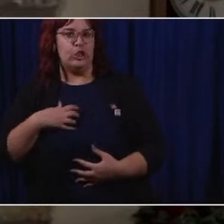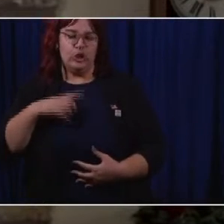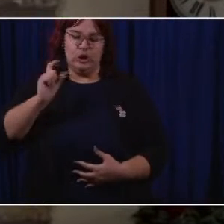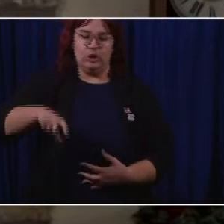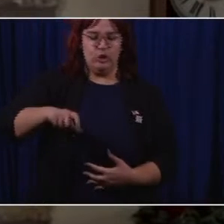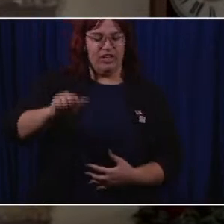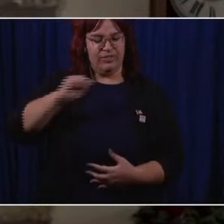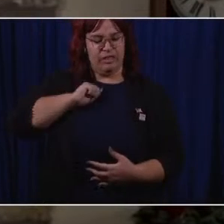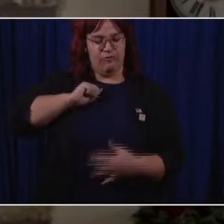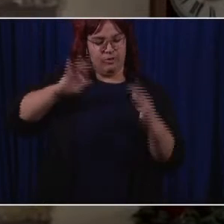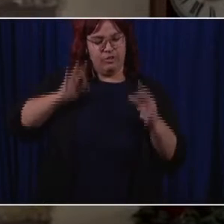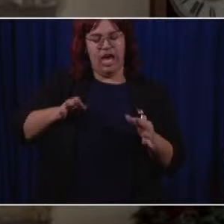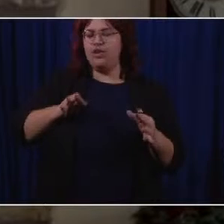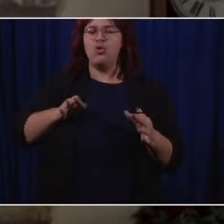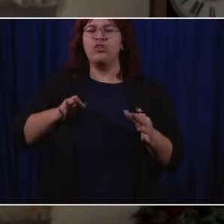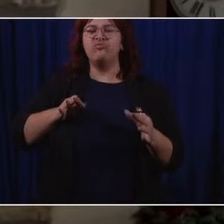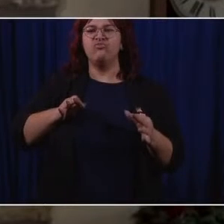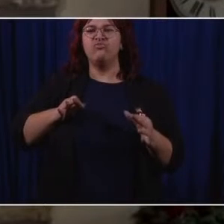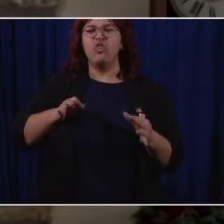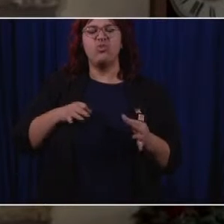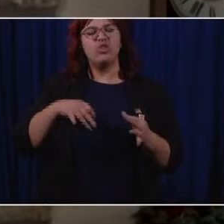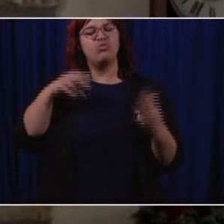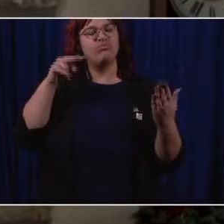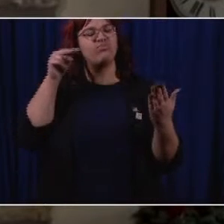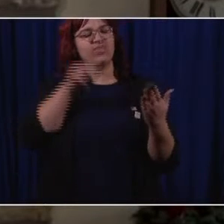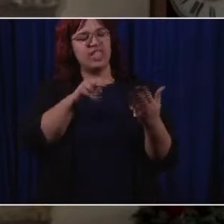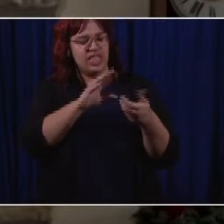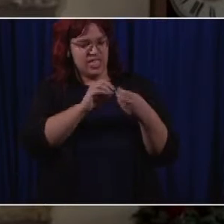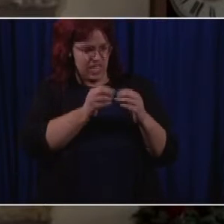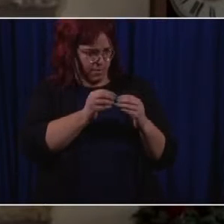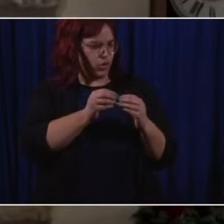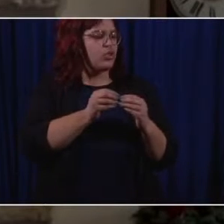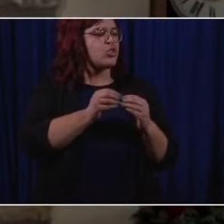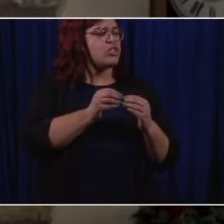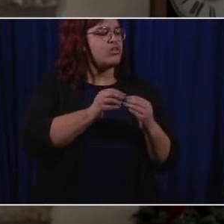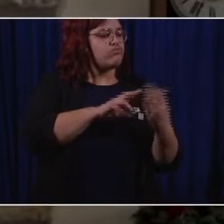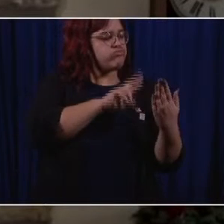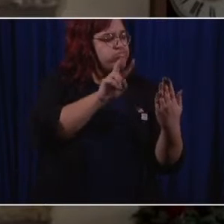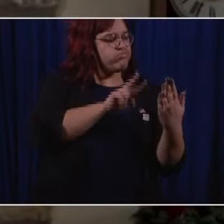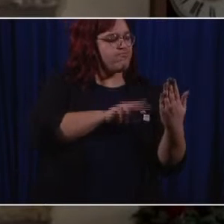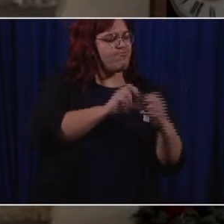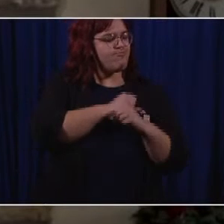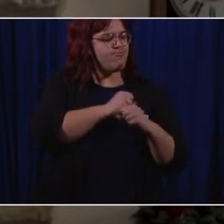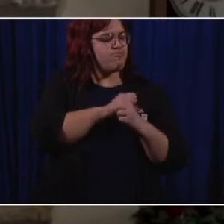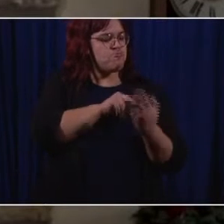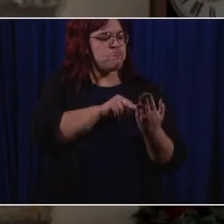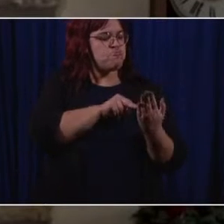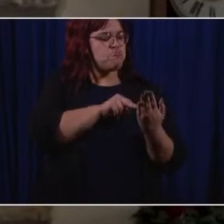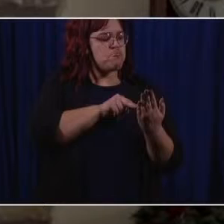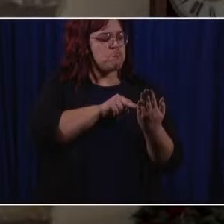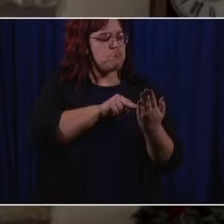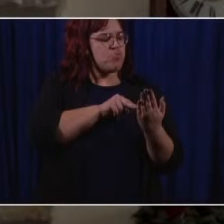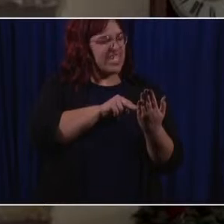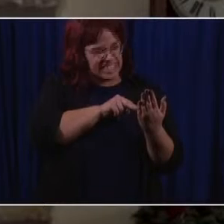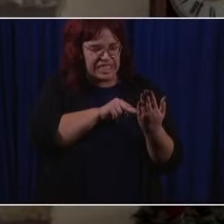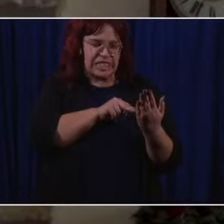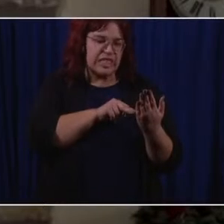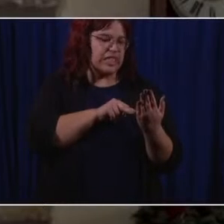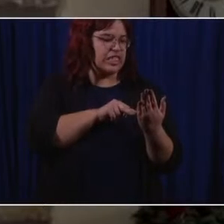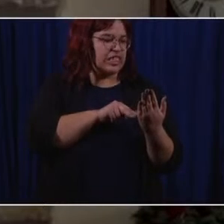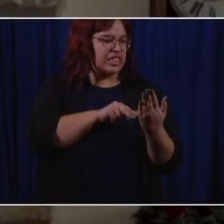Or does anything in those numbers make you think that you should have issued any kind of statewide